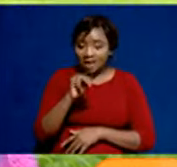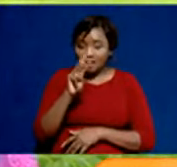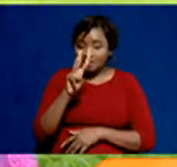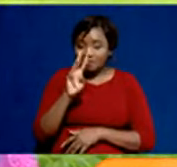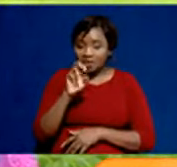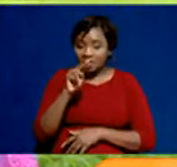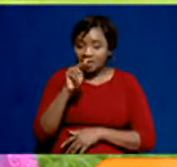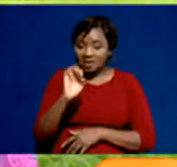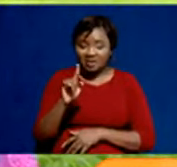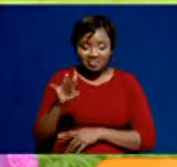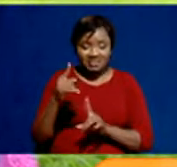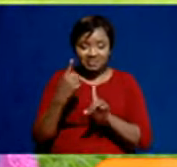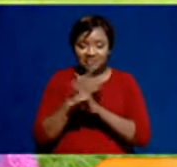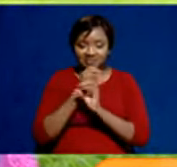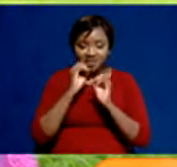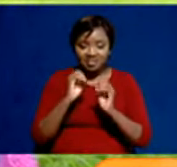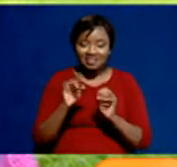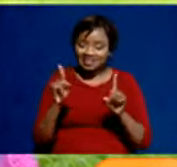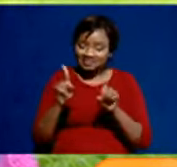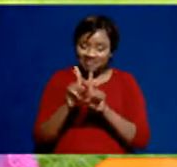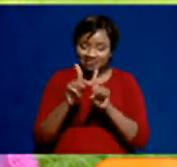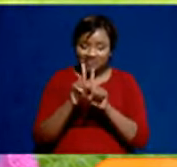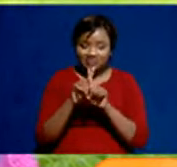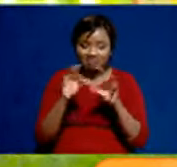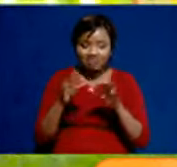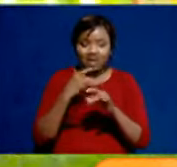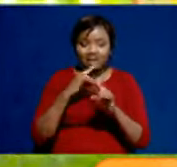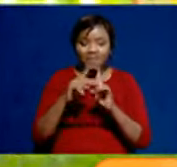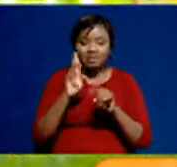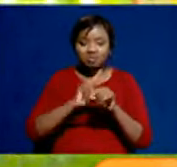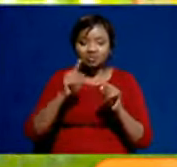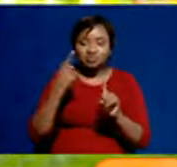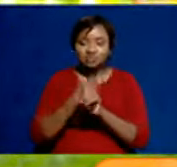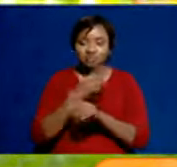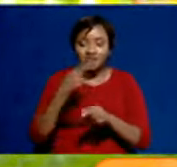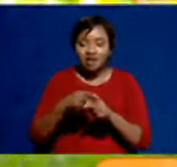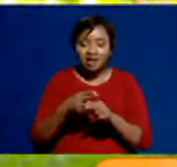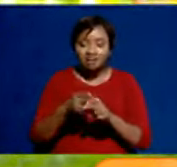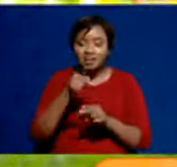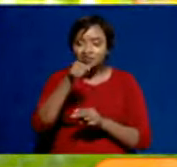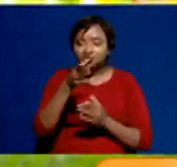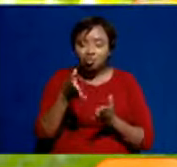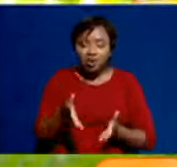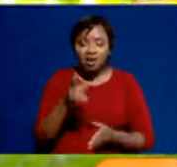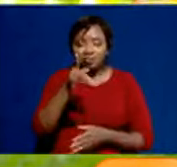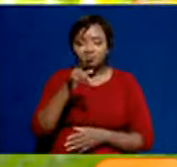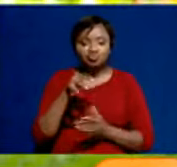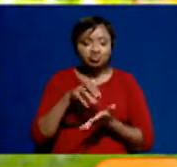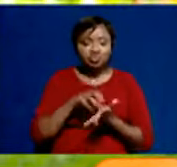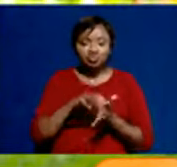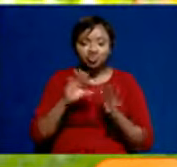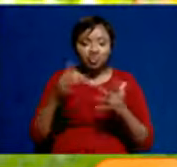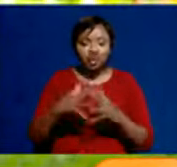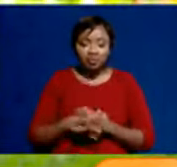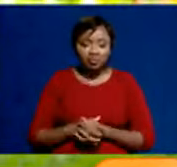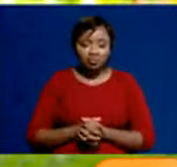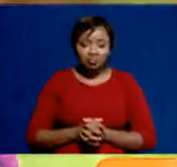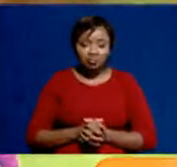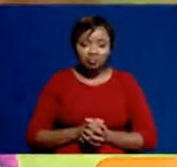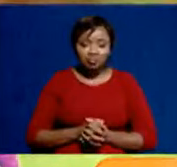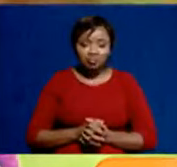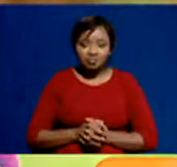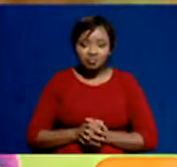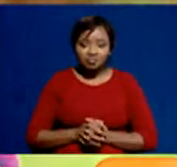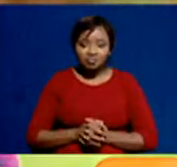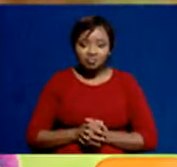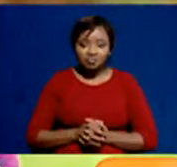caucus, a similar caucus with a different name. Where does that put you now as a politician approaching the future?